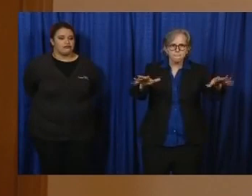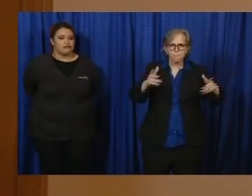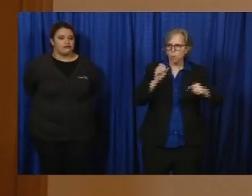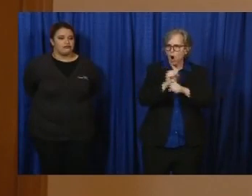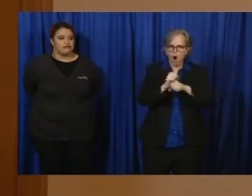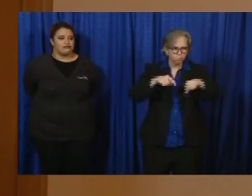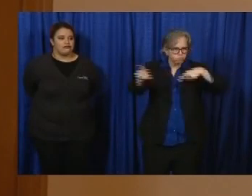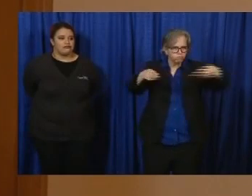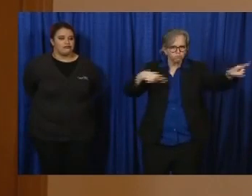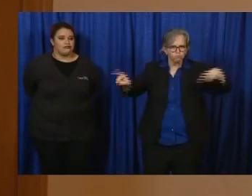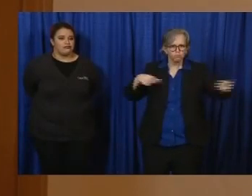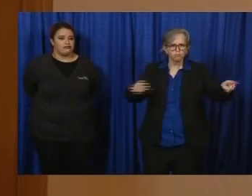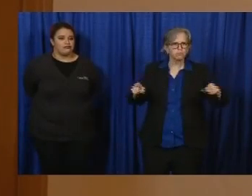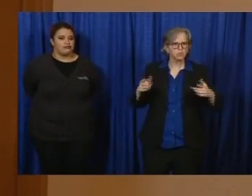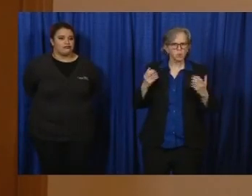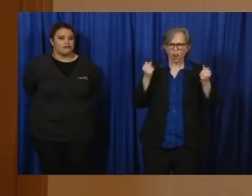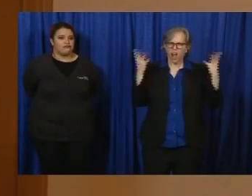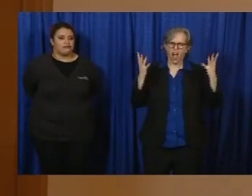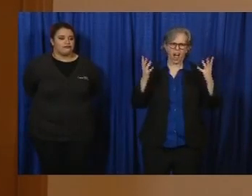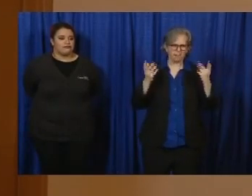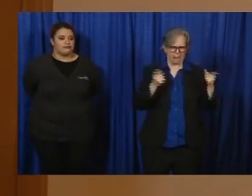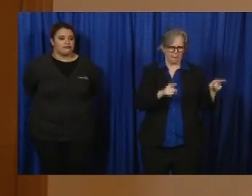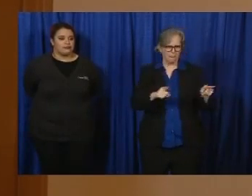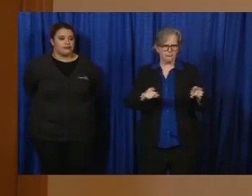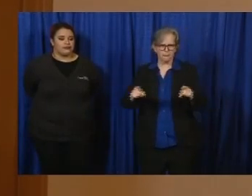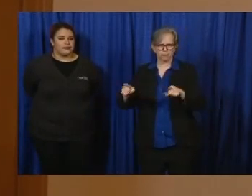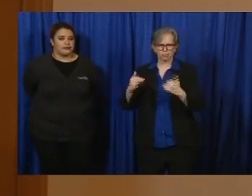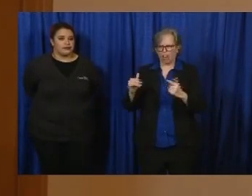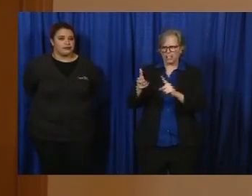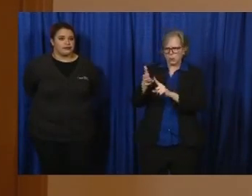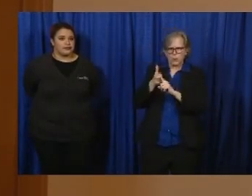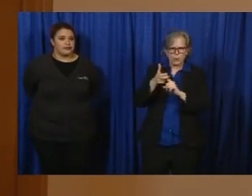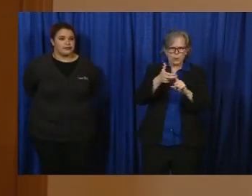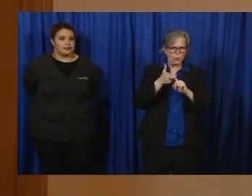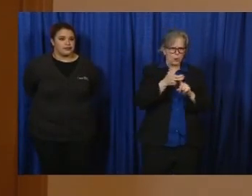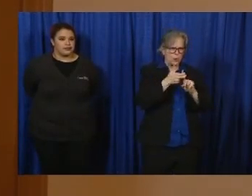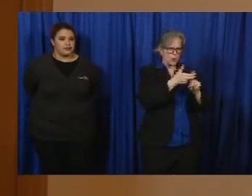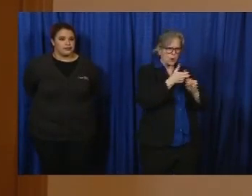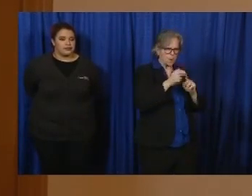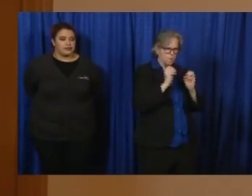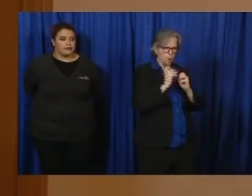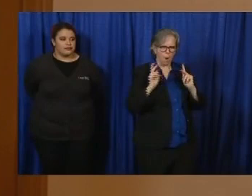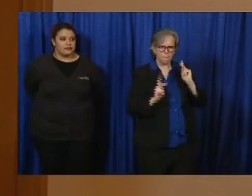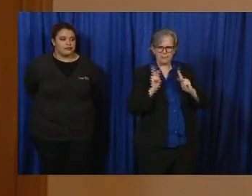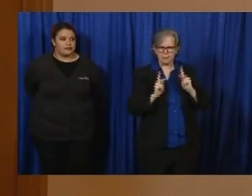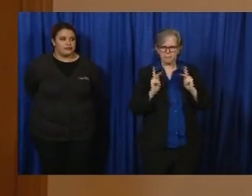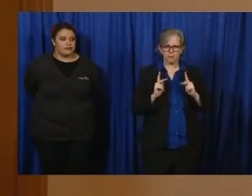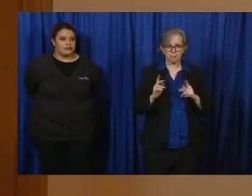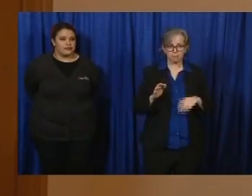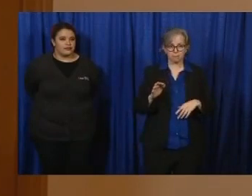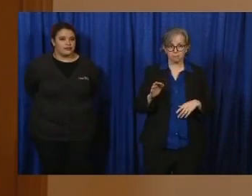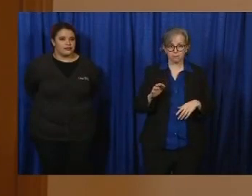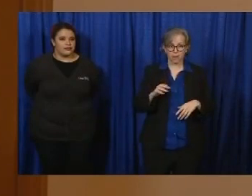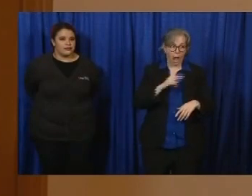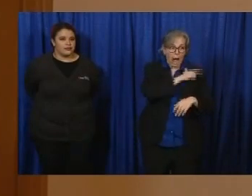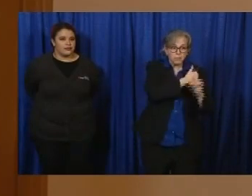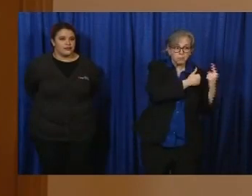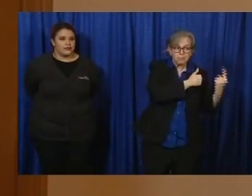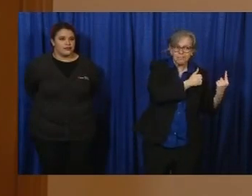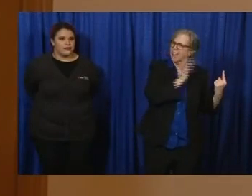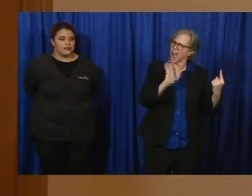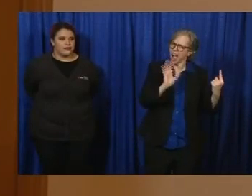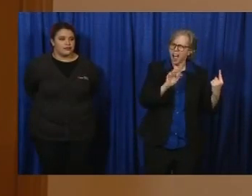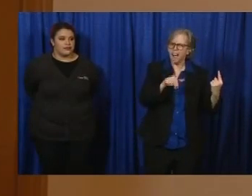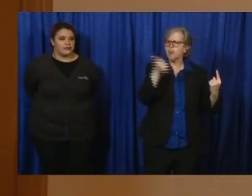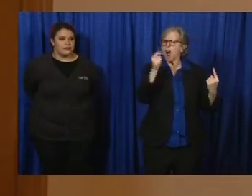there's a lot of moving pieces to the people problem. And it's not just for our hospitals. We are actually working with earlier year